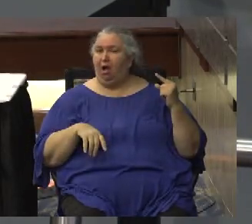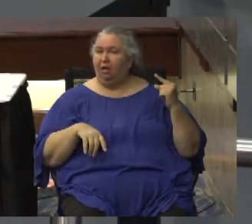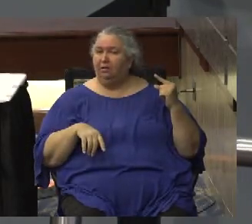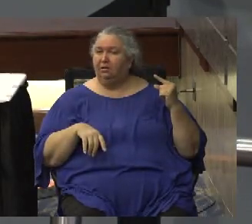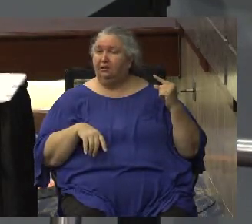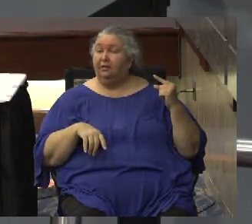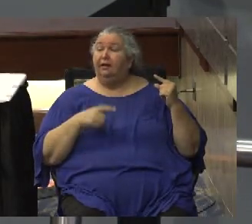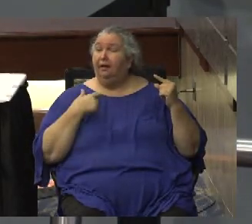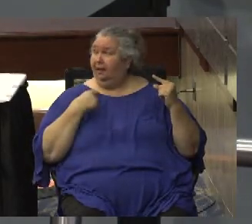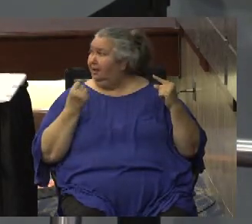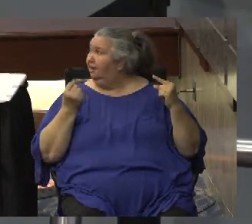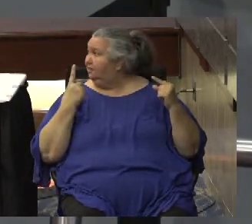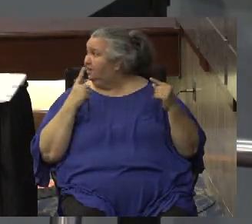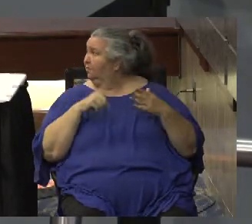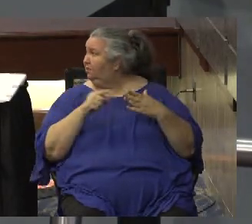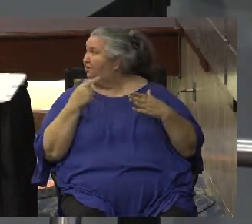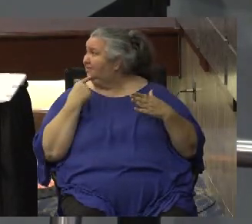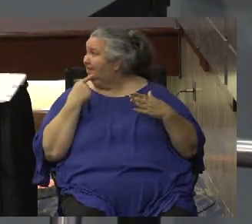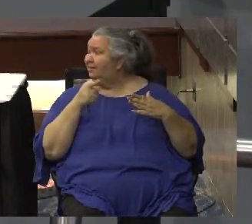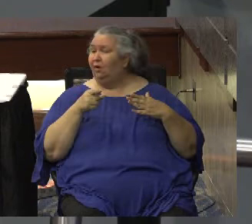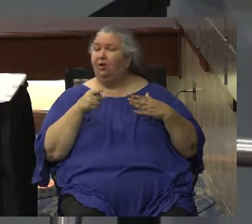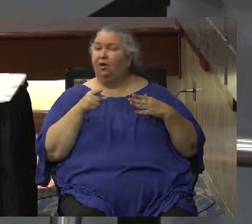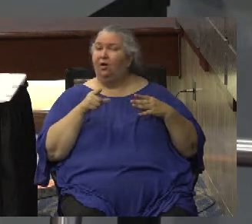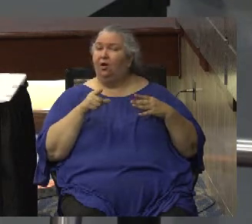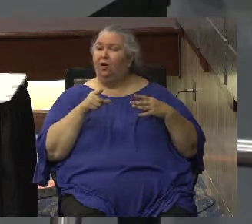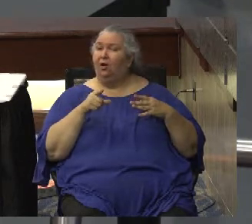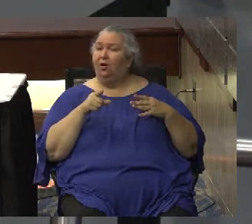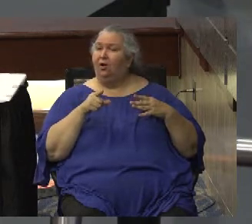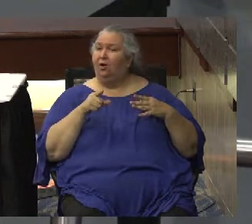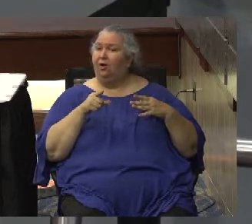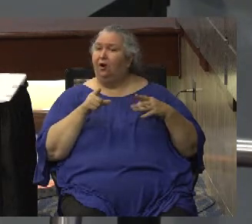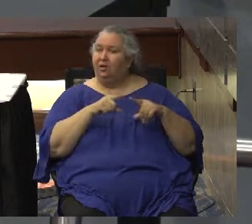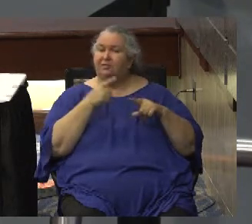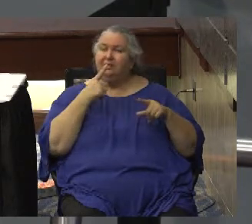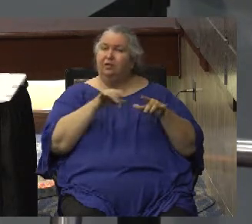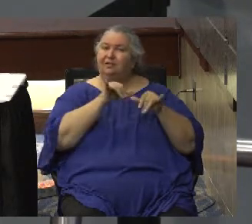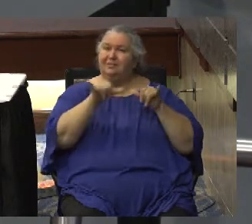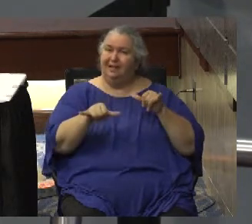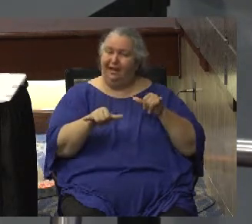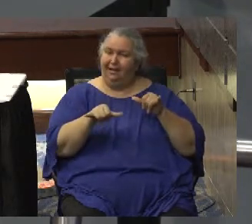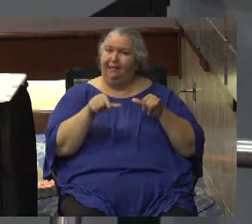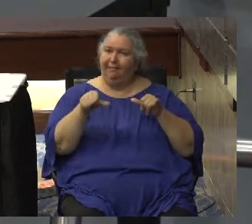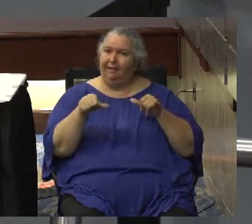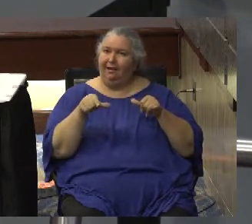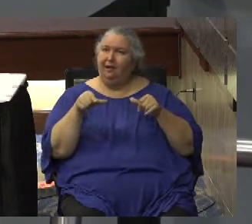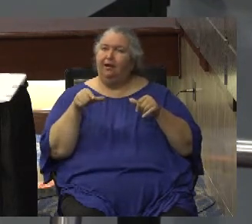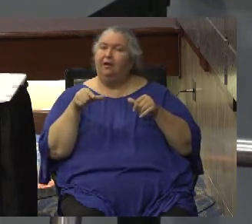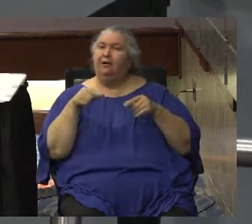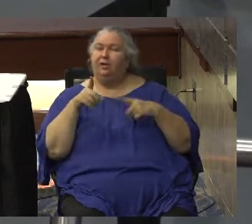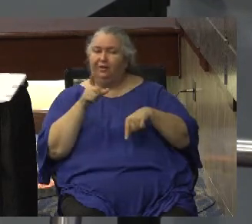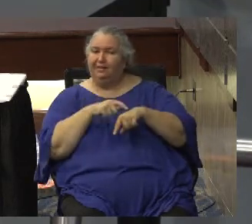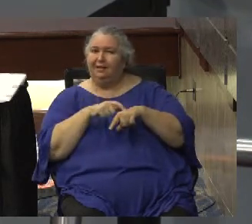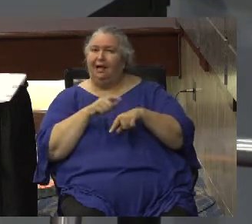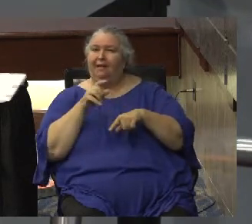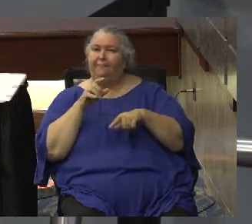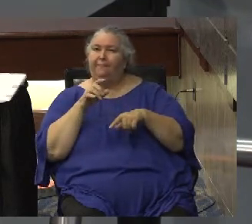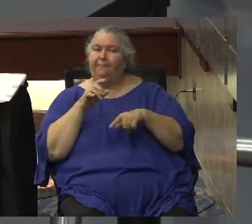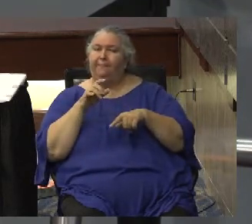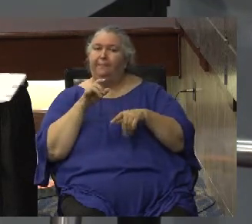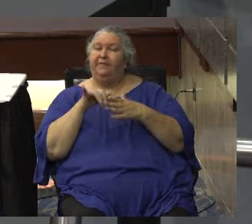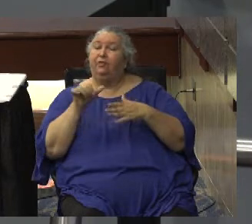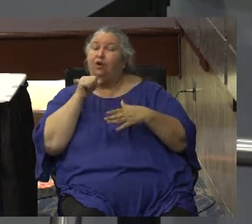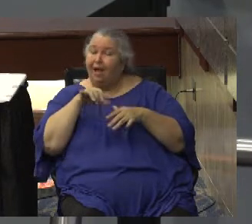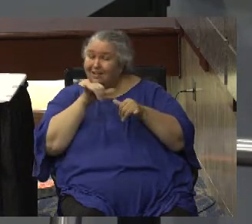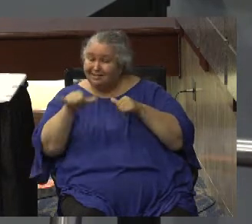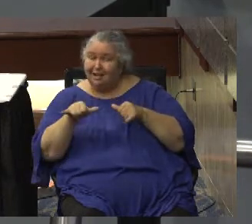I realize what they're saying, that they're also staying there, but in the times when they're not there, there's people in and out. And I